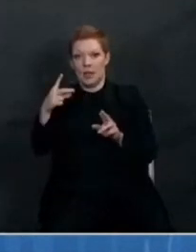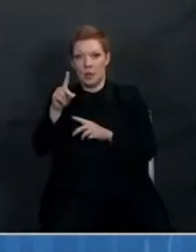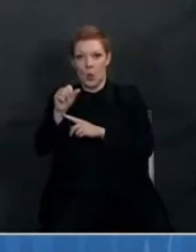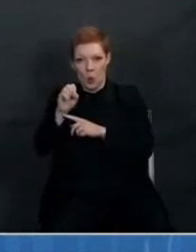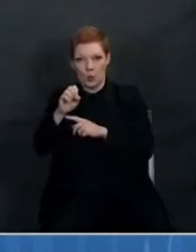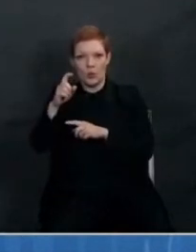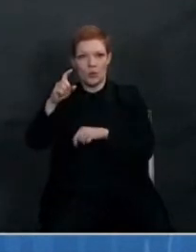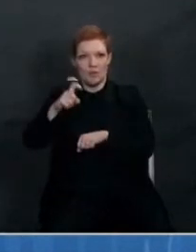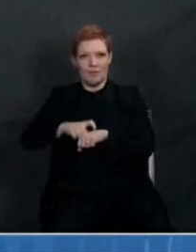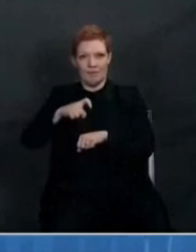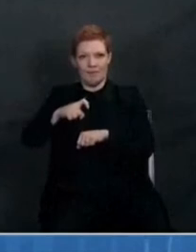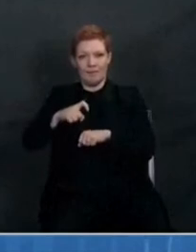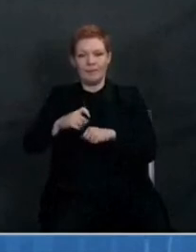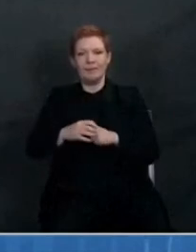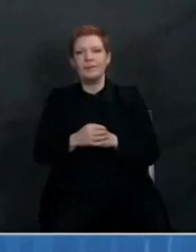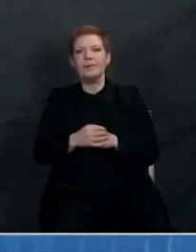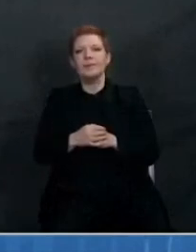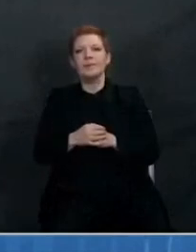Lastly,